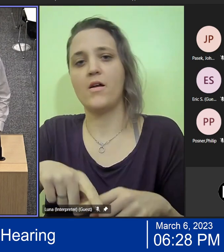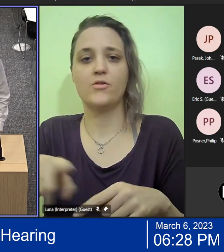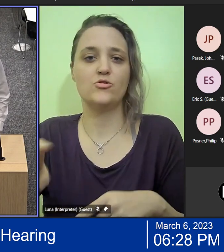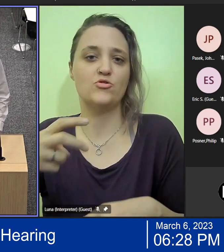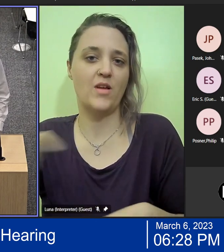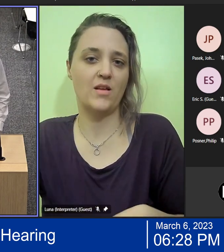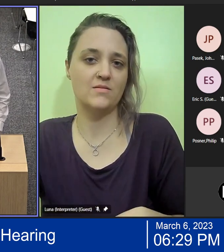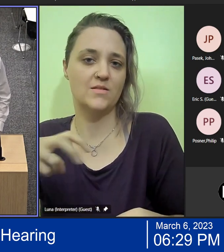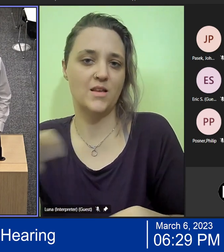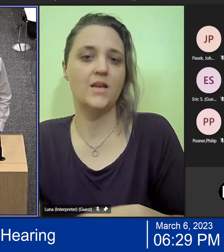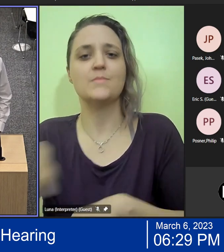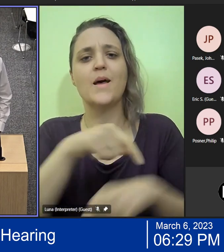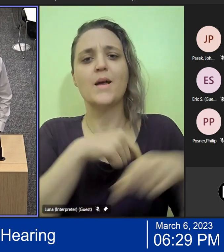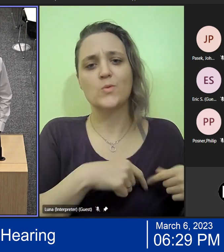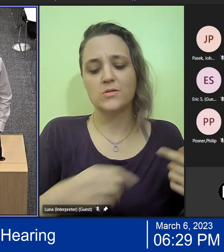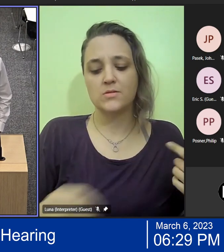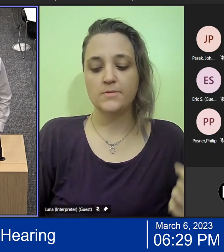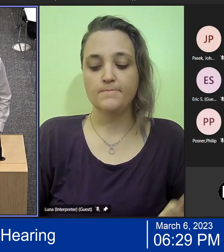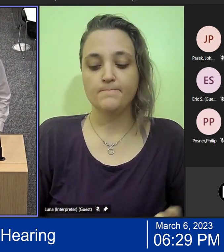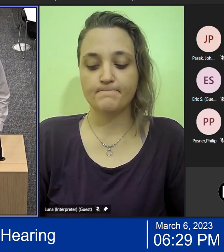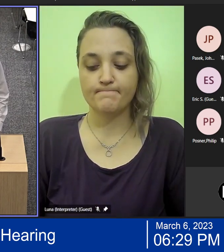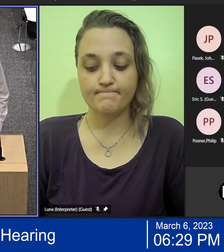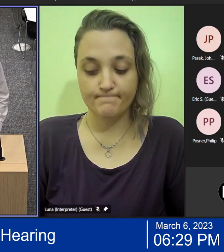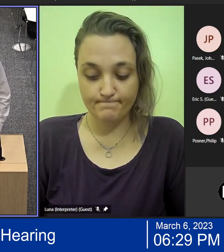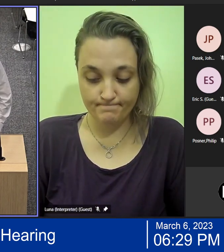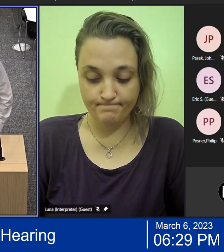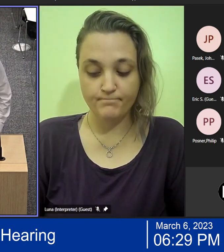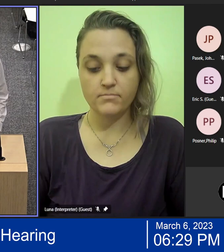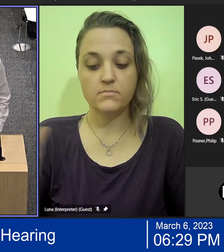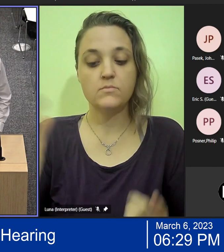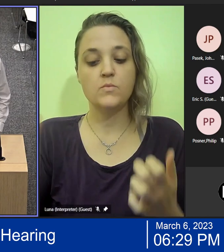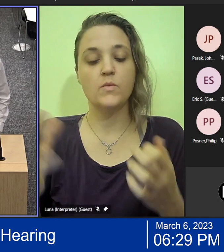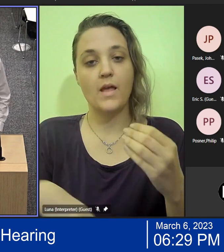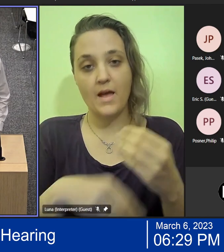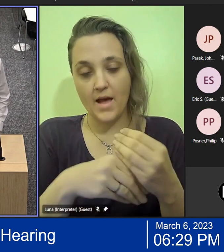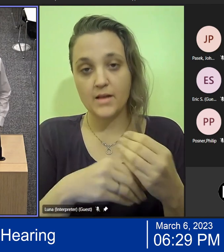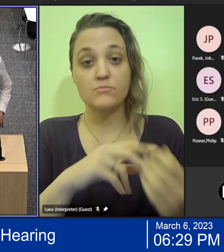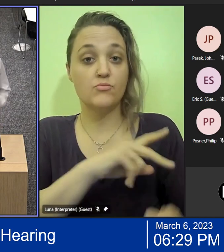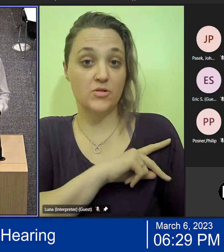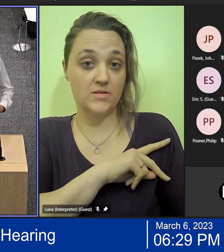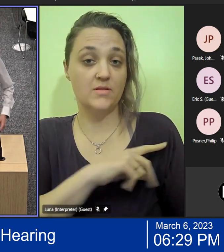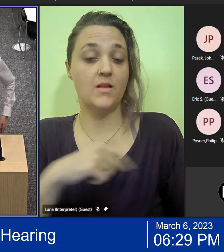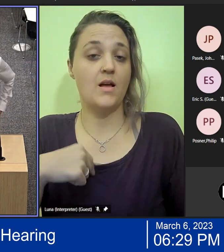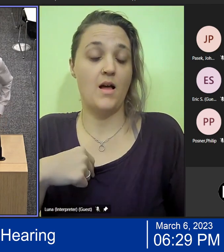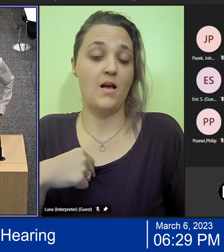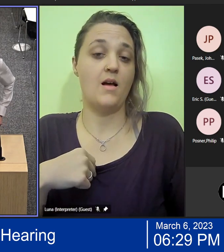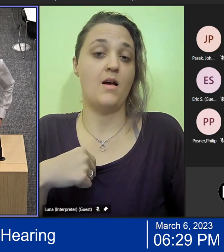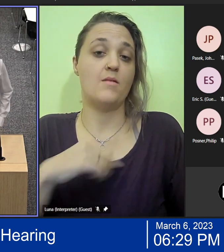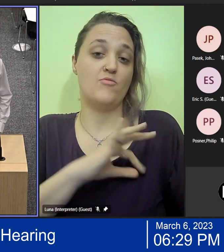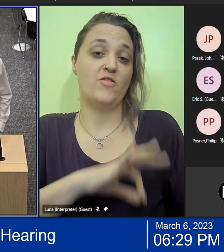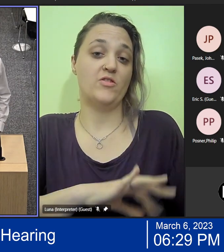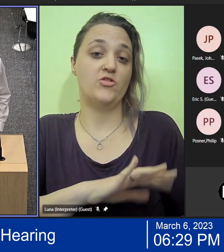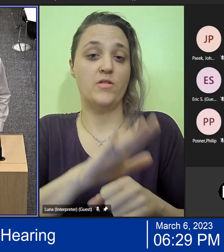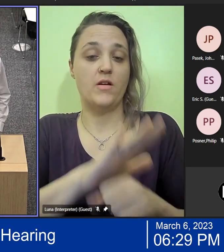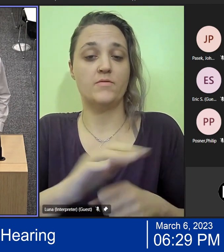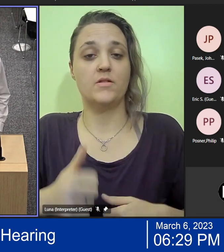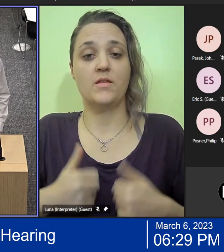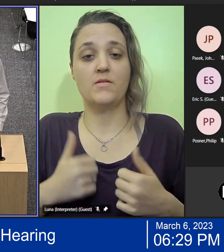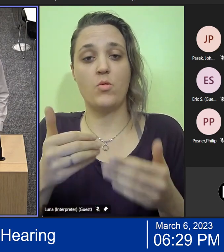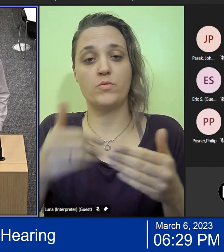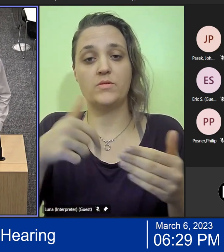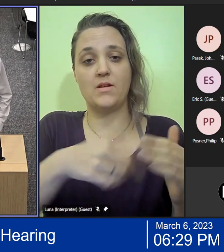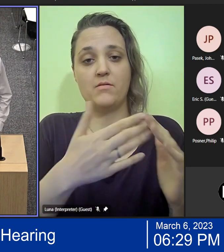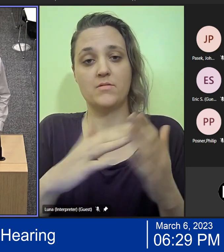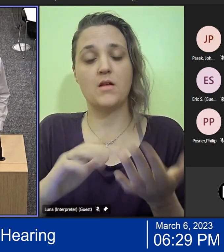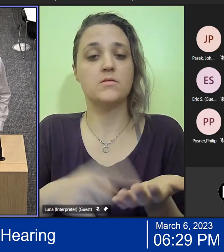who really are relying on transit. It's a step backwards. I also want to add, personally, I'm privileged enough to